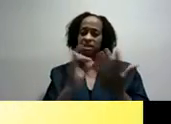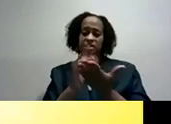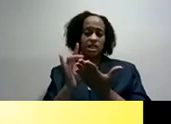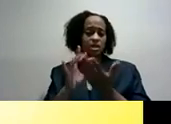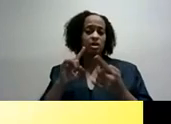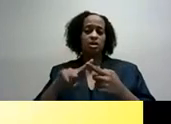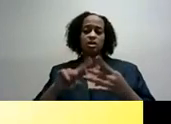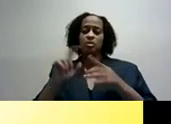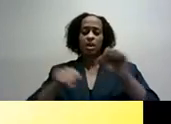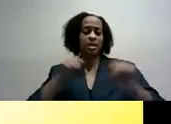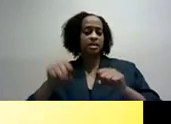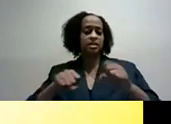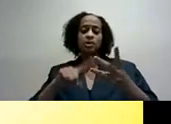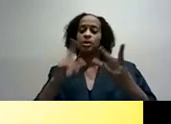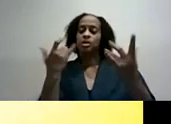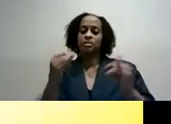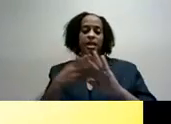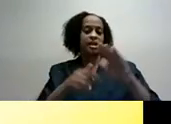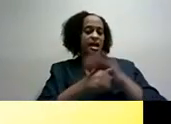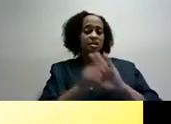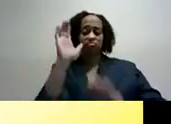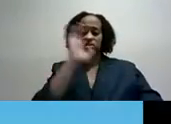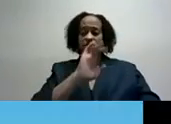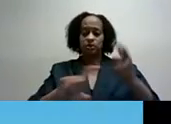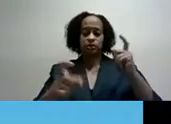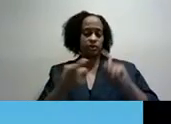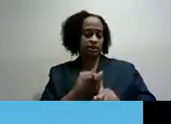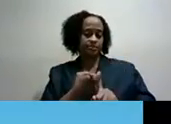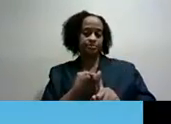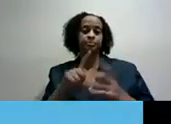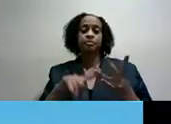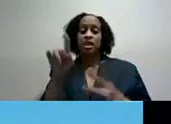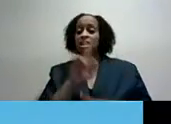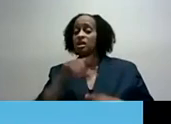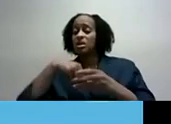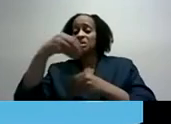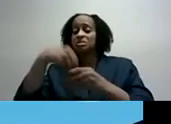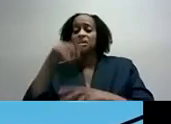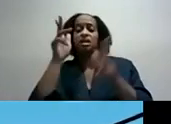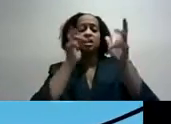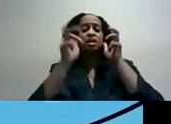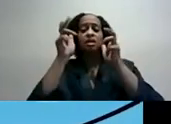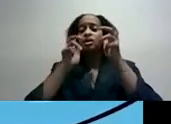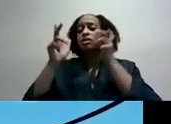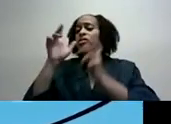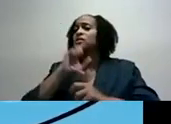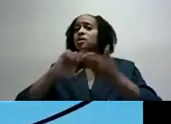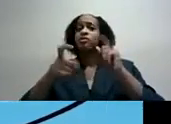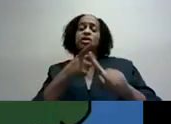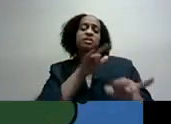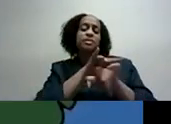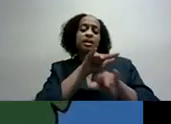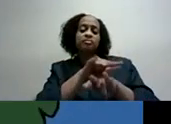ride a bicycle, or play hide and seek with his friends. When he went outside, he could hear his old playmates making fun of